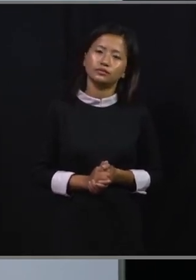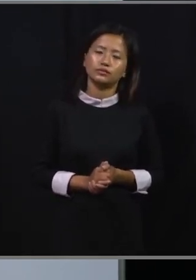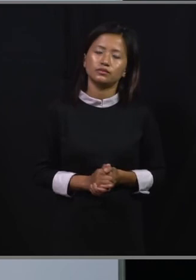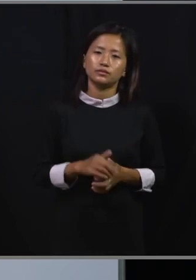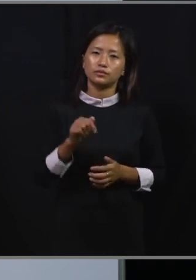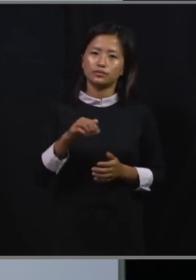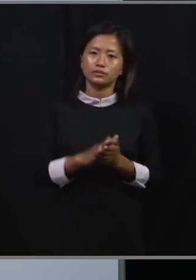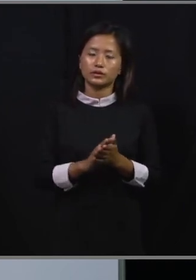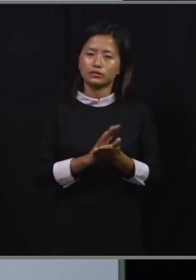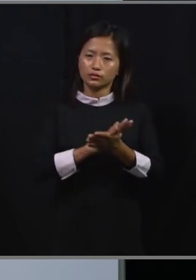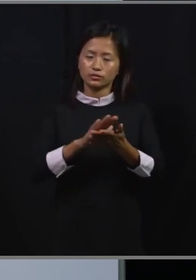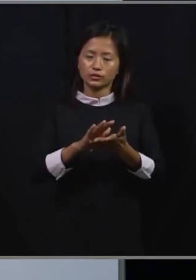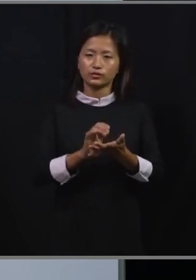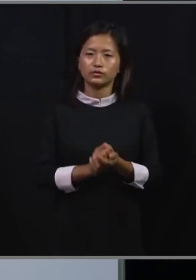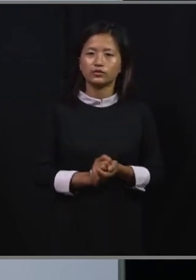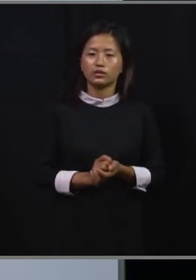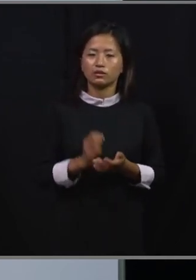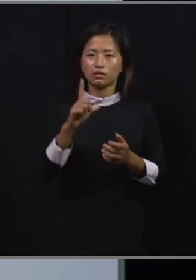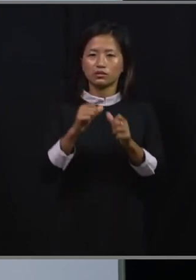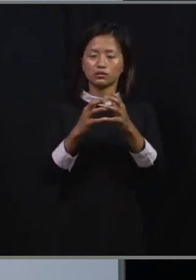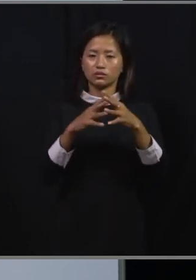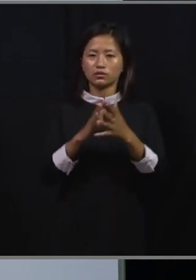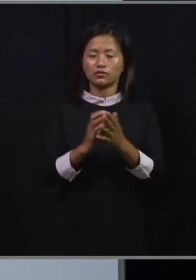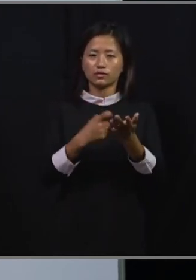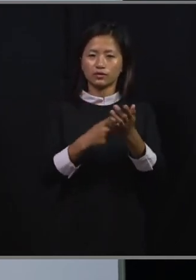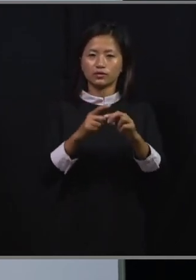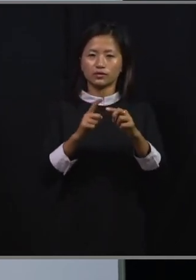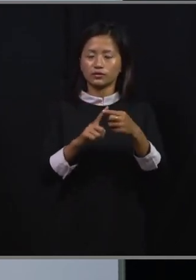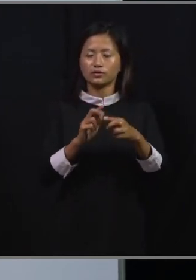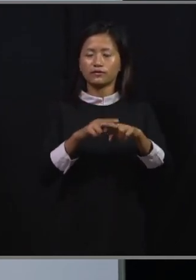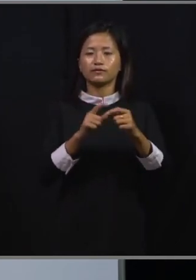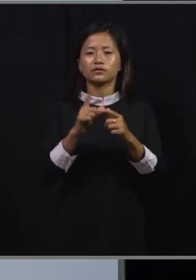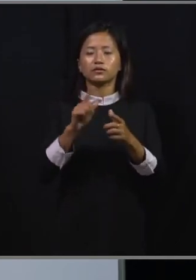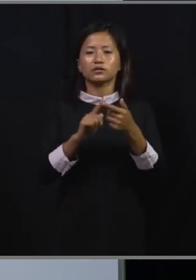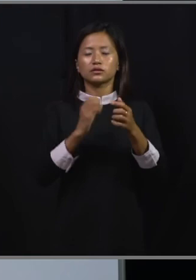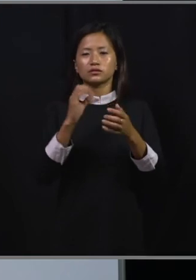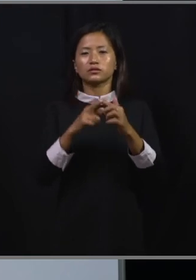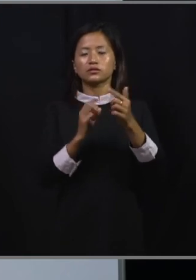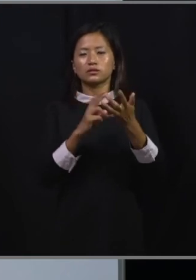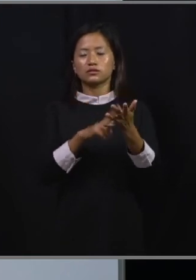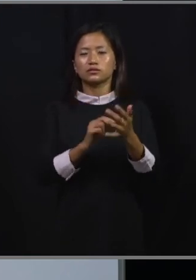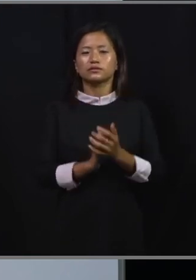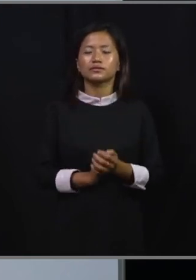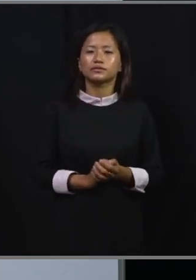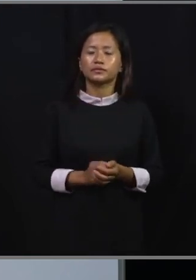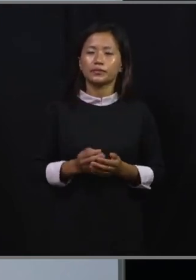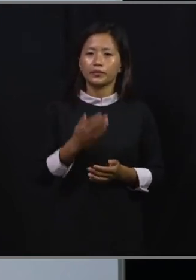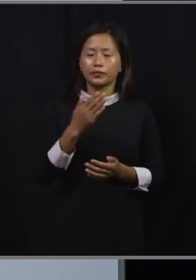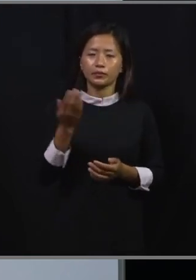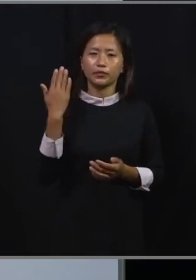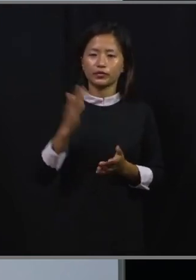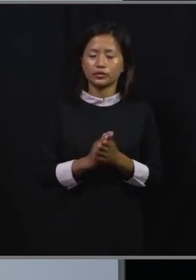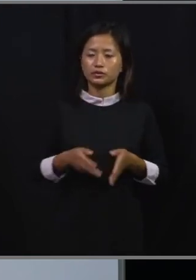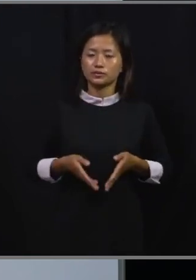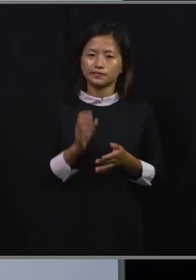So, now let us try to prove the law of reflection with the help of Heisens principle. Okay, so before doing it, let us discuss the types